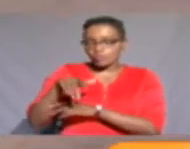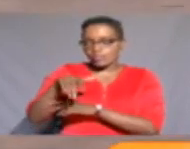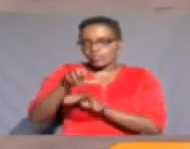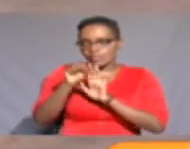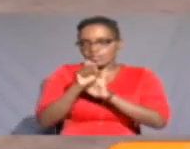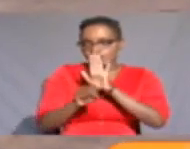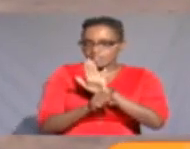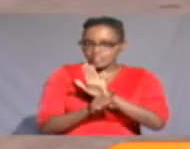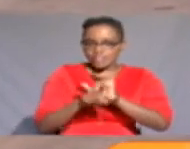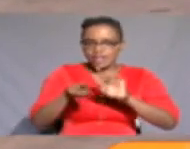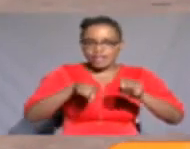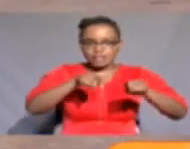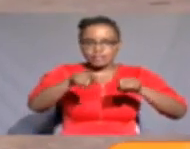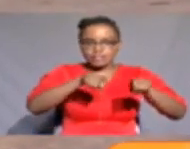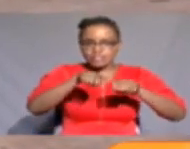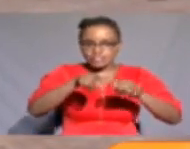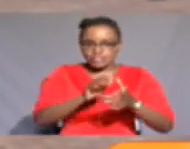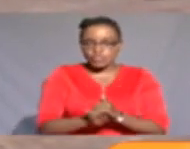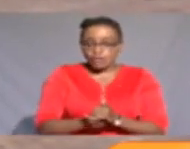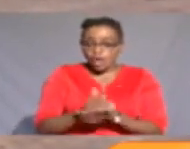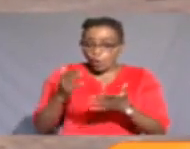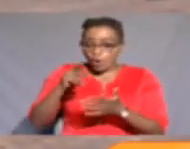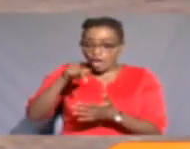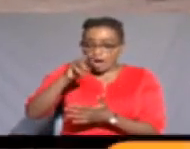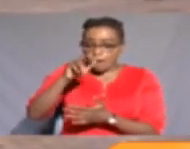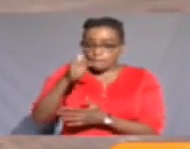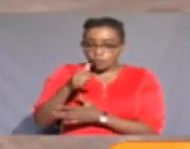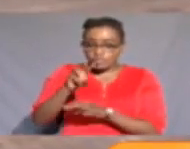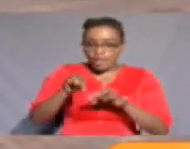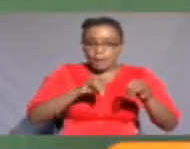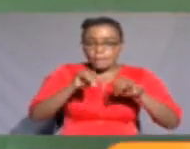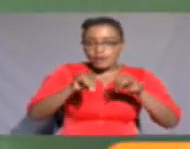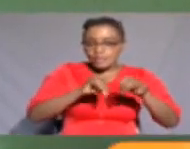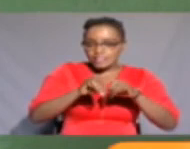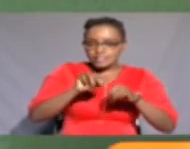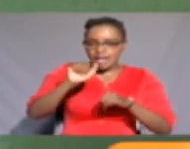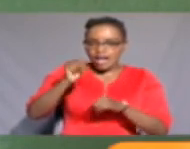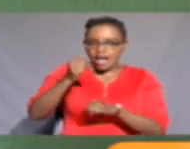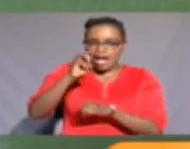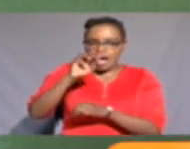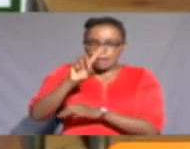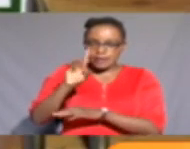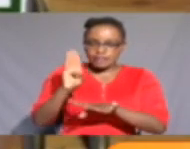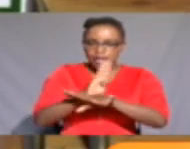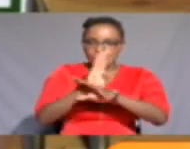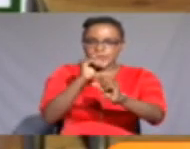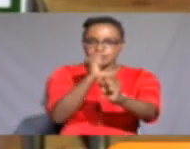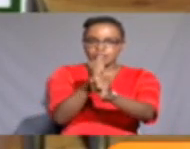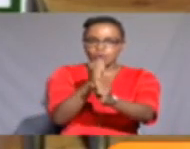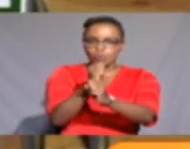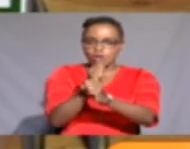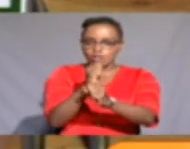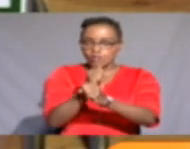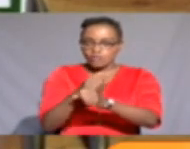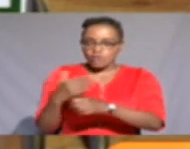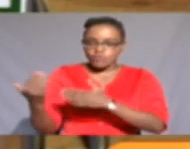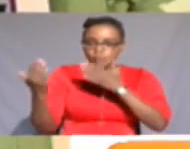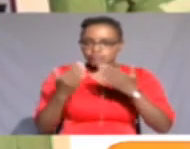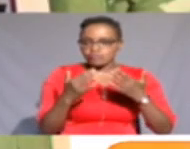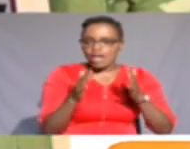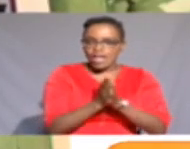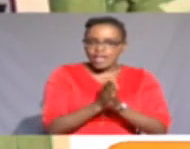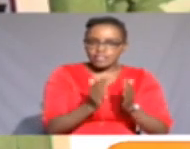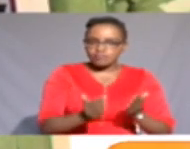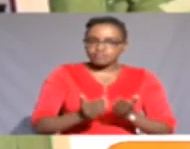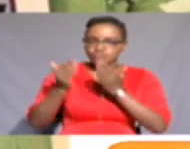Administration. At the port, Manager Ahmed Aden is busy at work. He oversees the imports and exports.